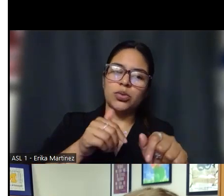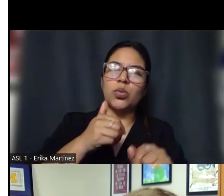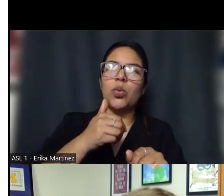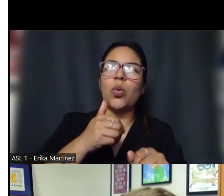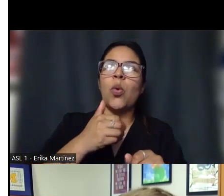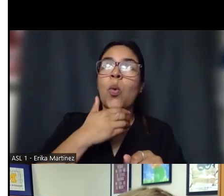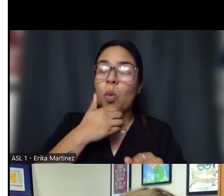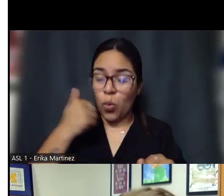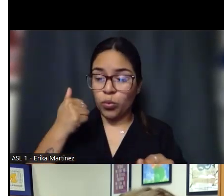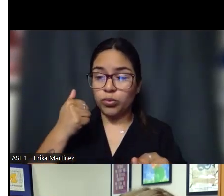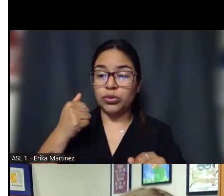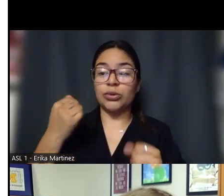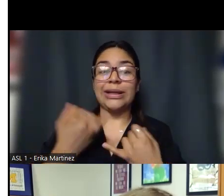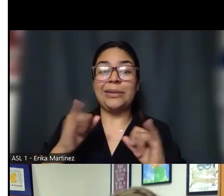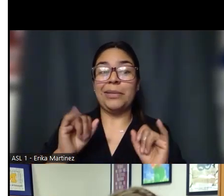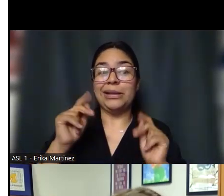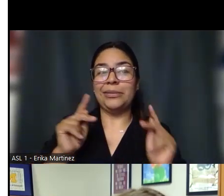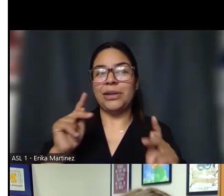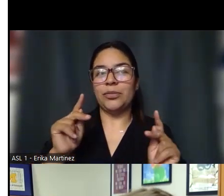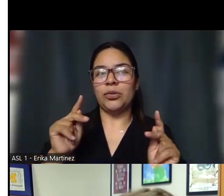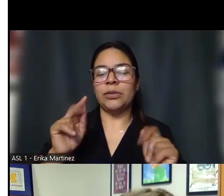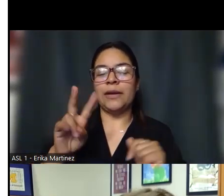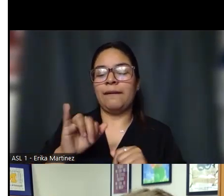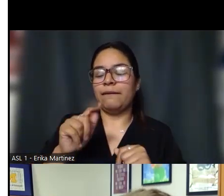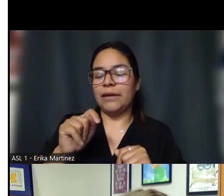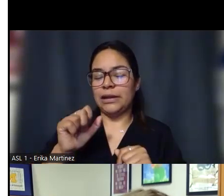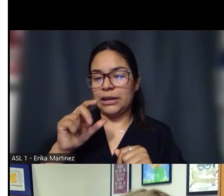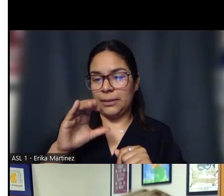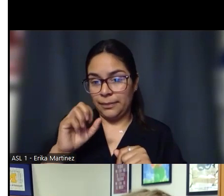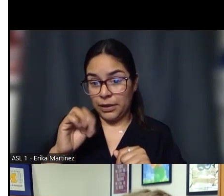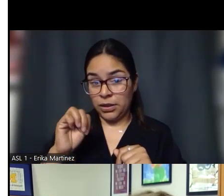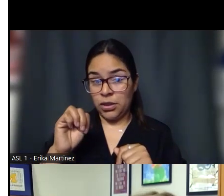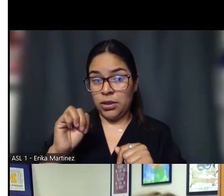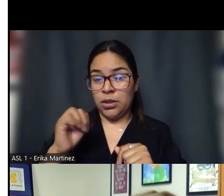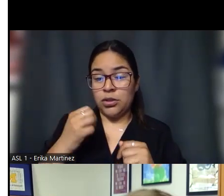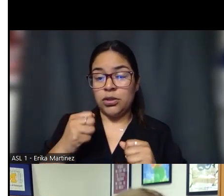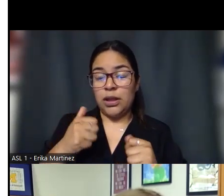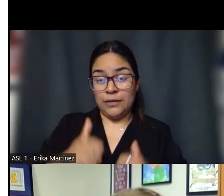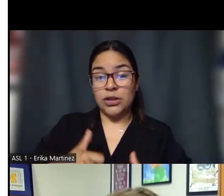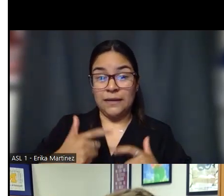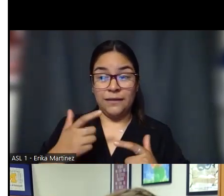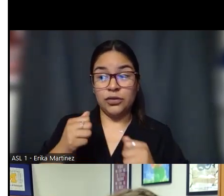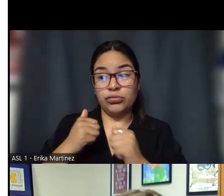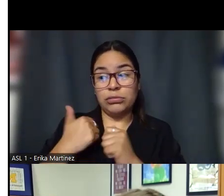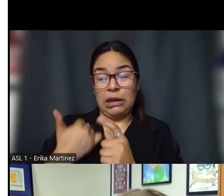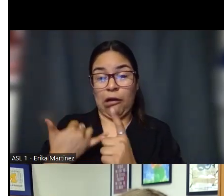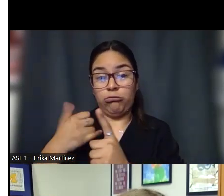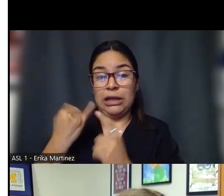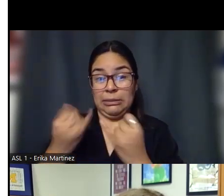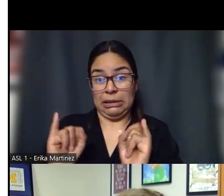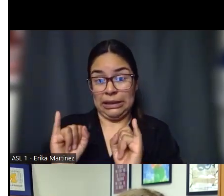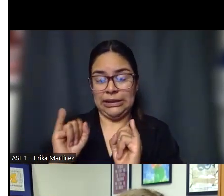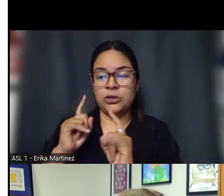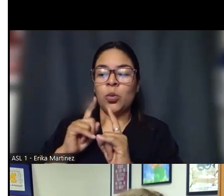independent adult survivors, victim survivors of crime. And this is a direct services and a collaboration